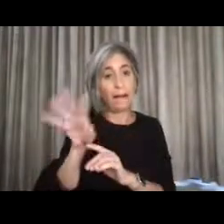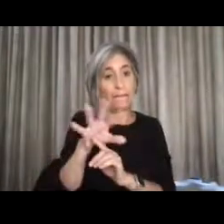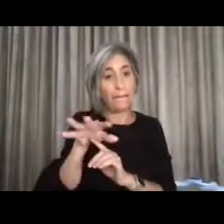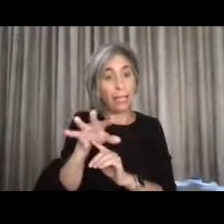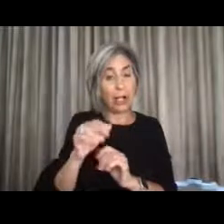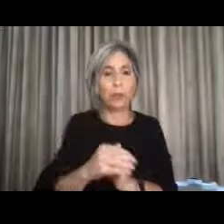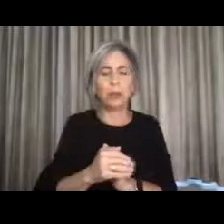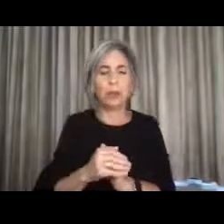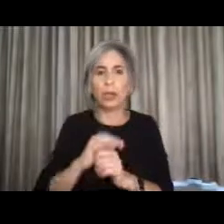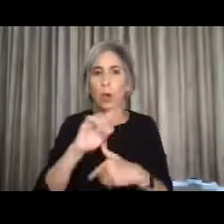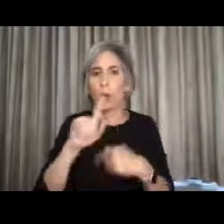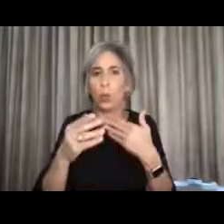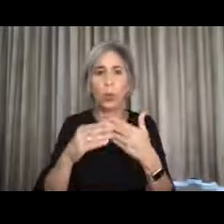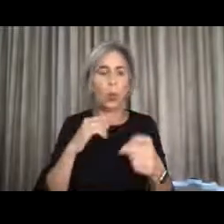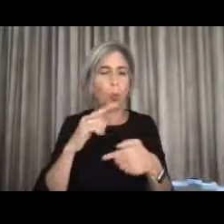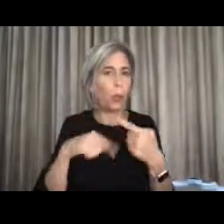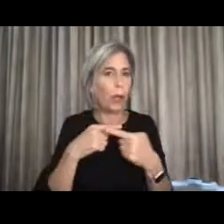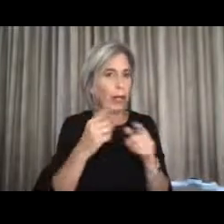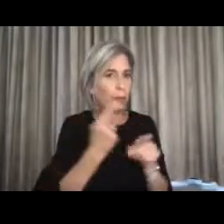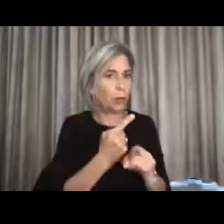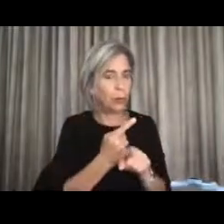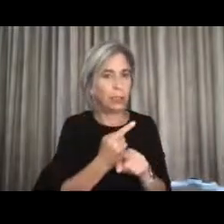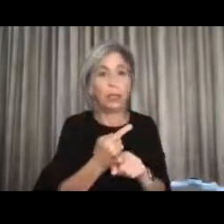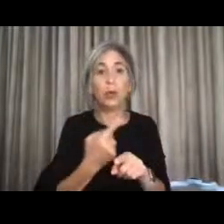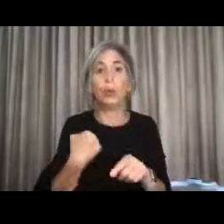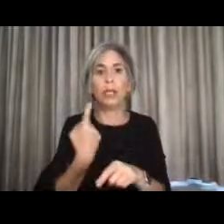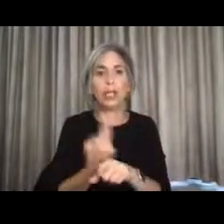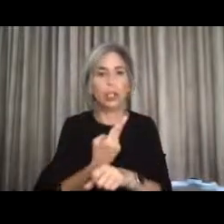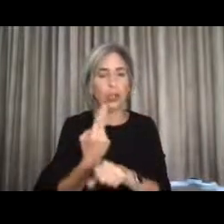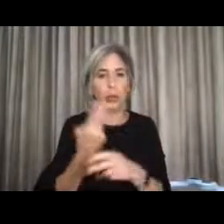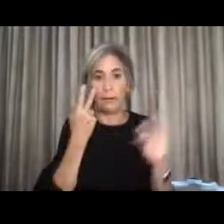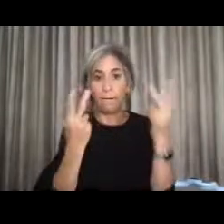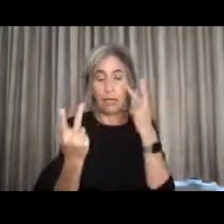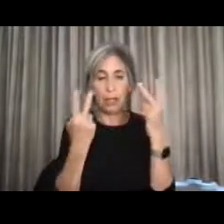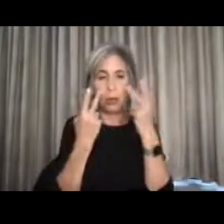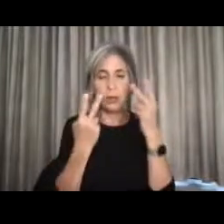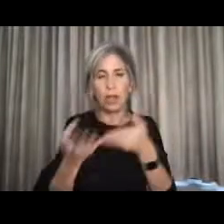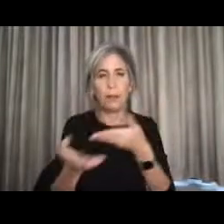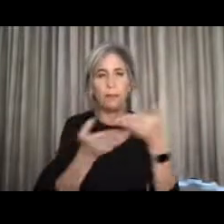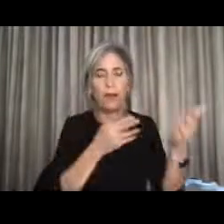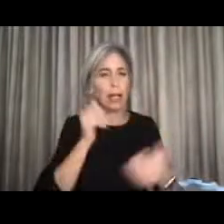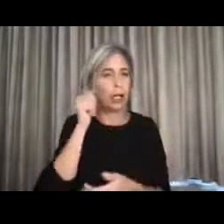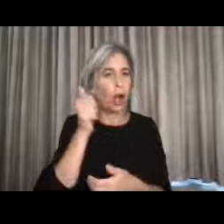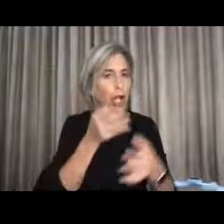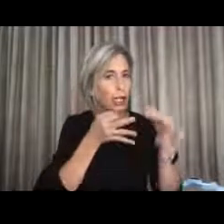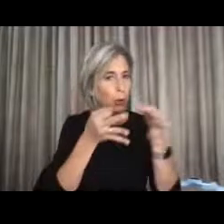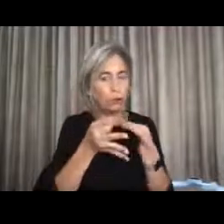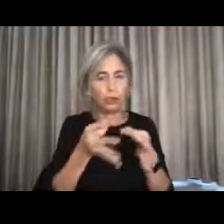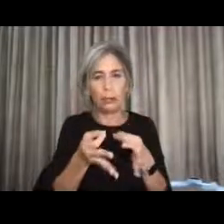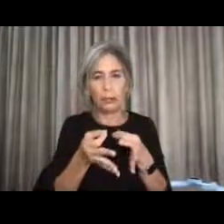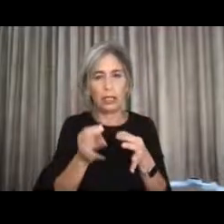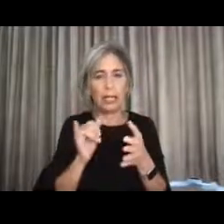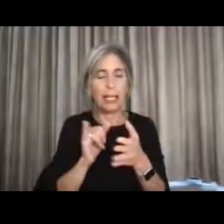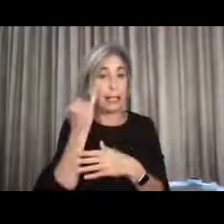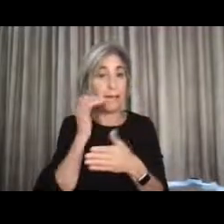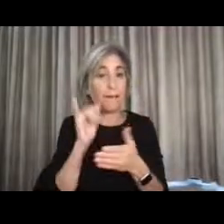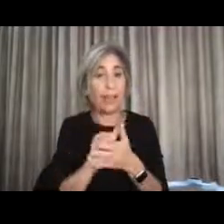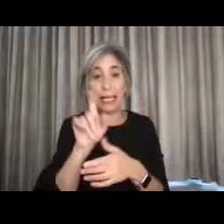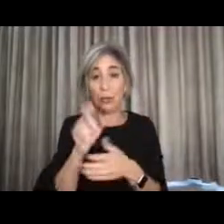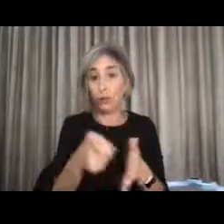when appropriate. We also use visuals and provide an audio description if that is needed as